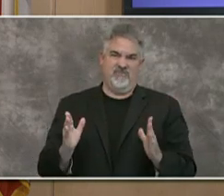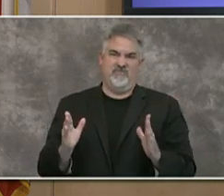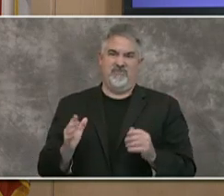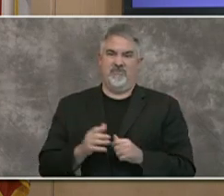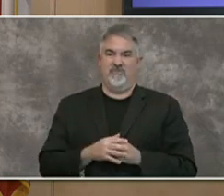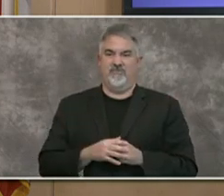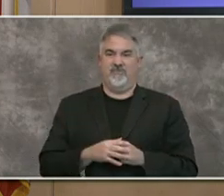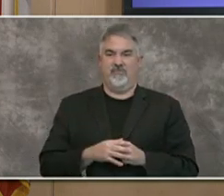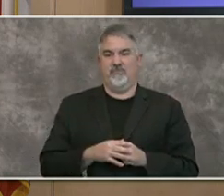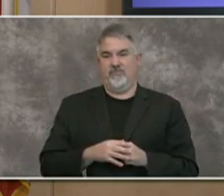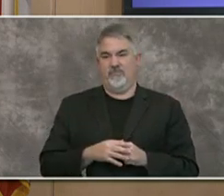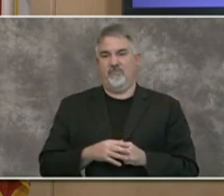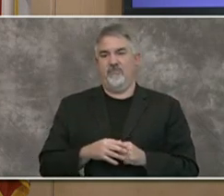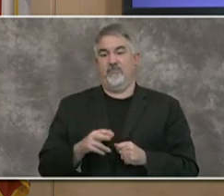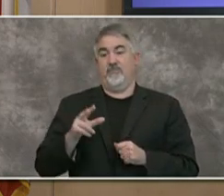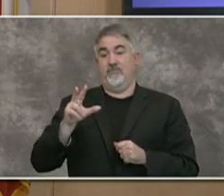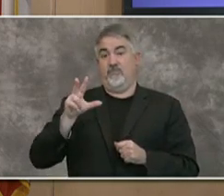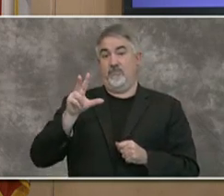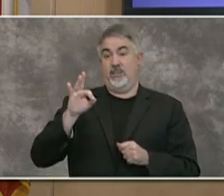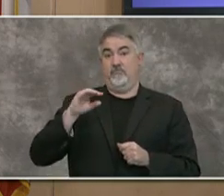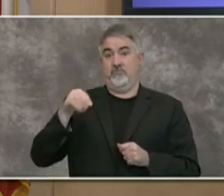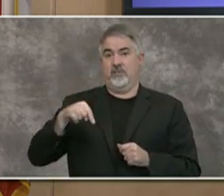739 or 53% are male.